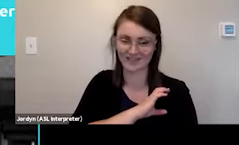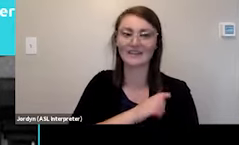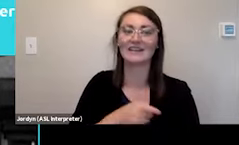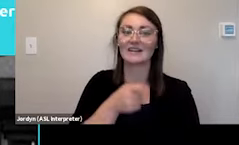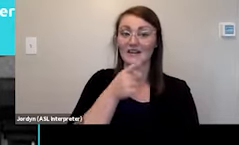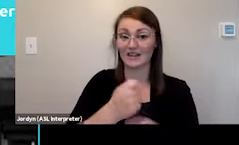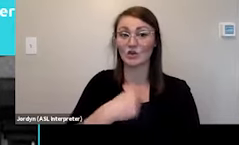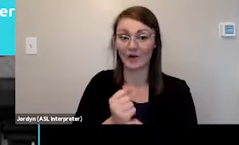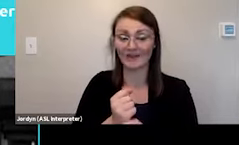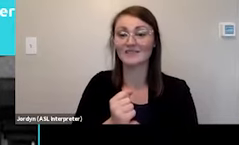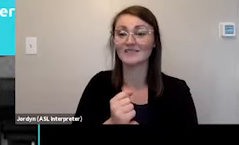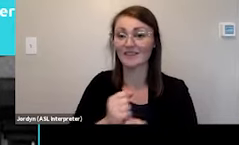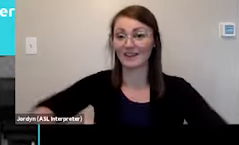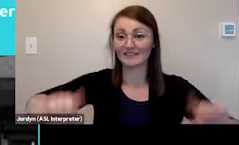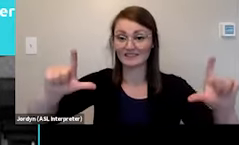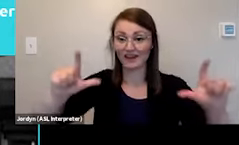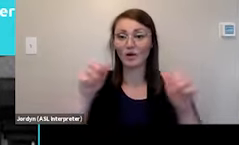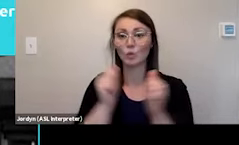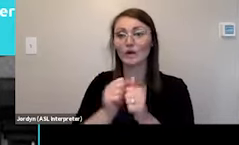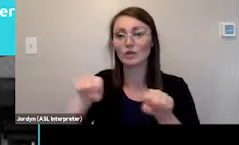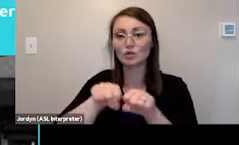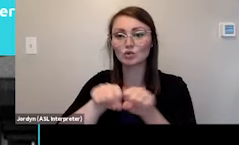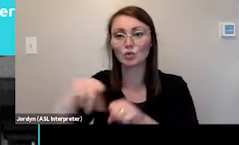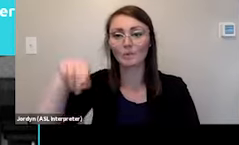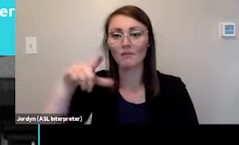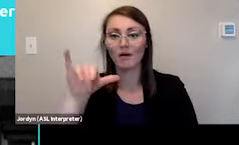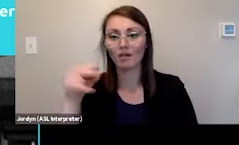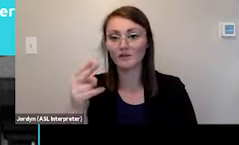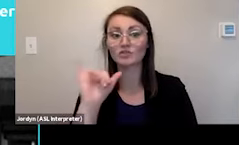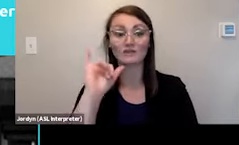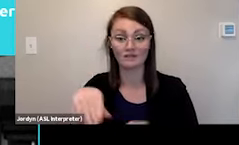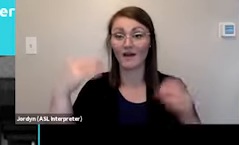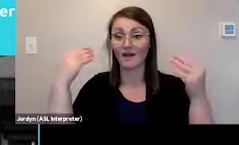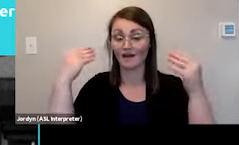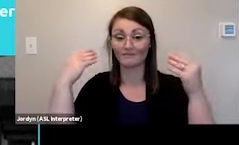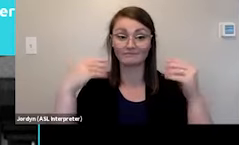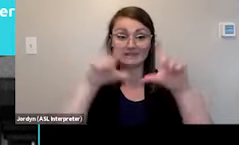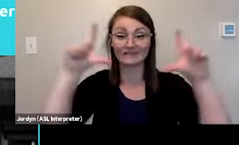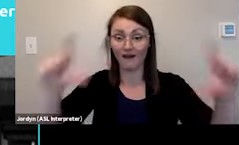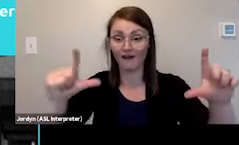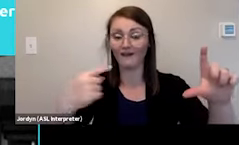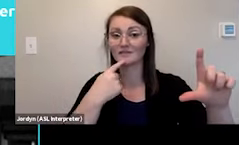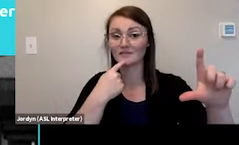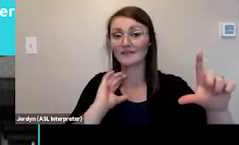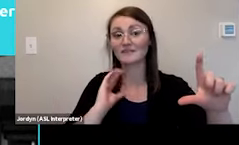out of shoe polish because the steel shutters indicating his store is open have been jammed with